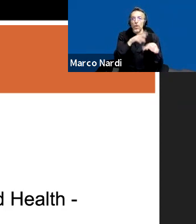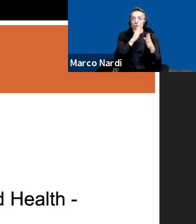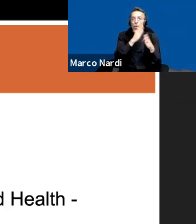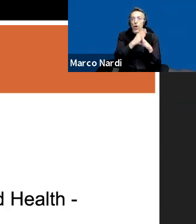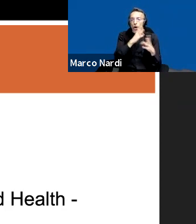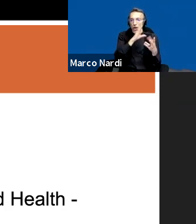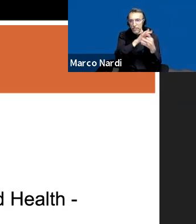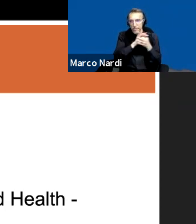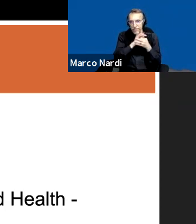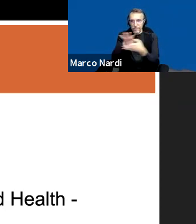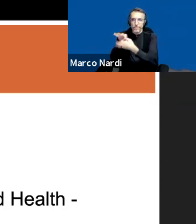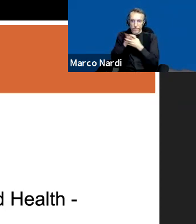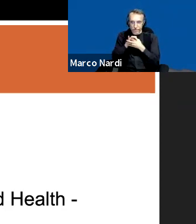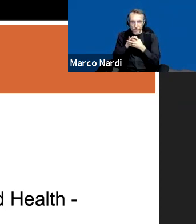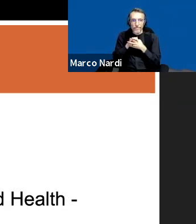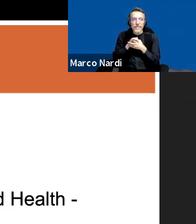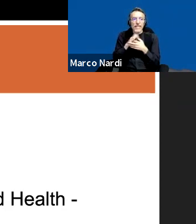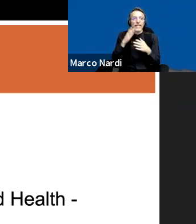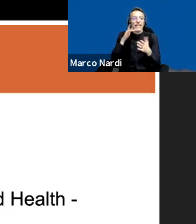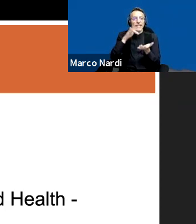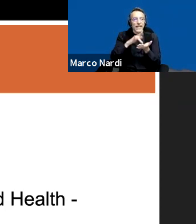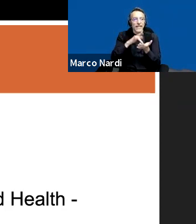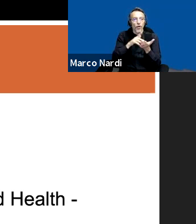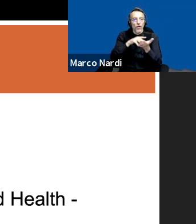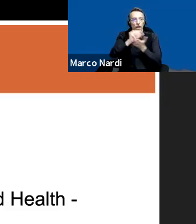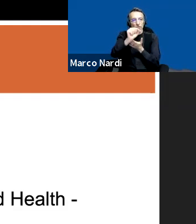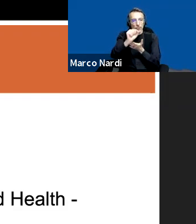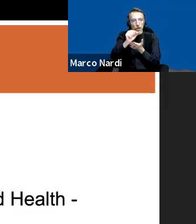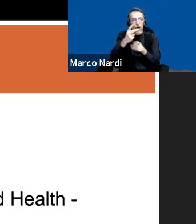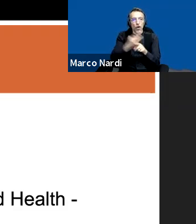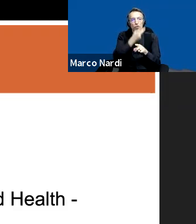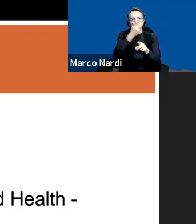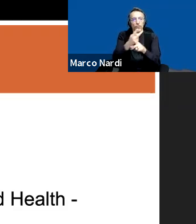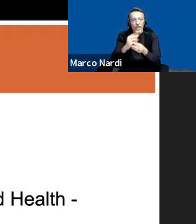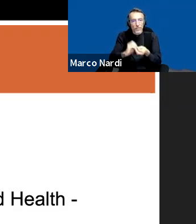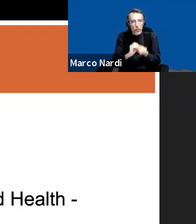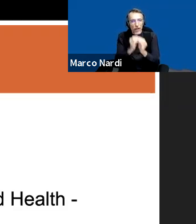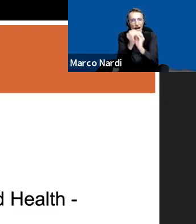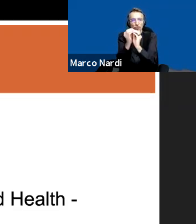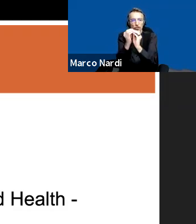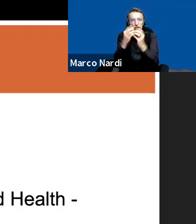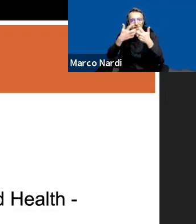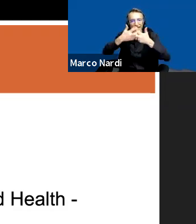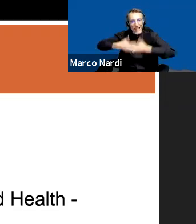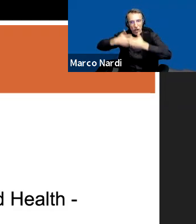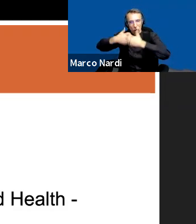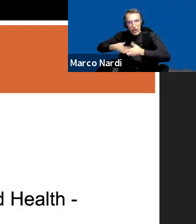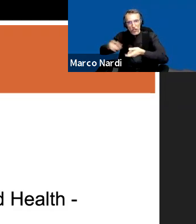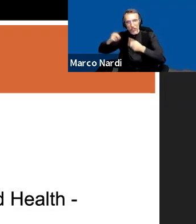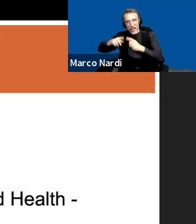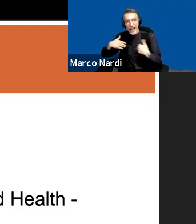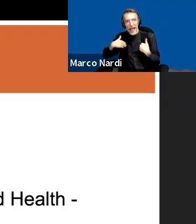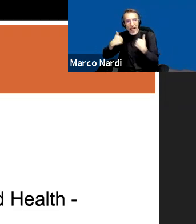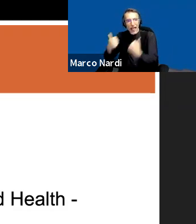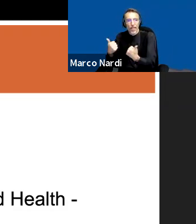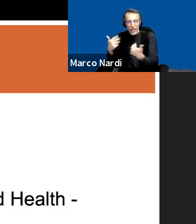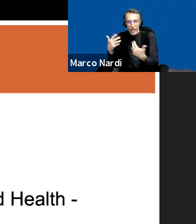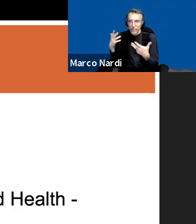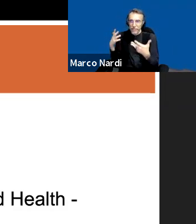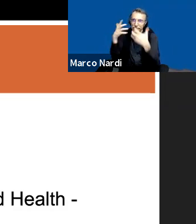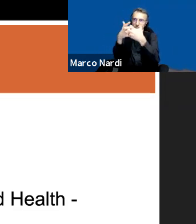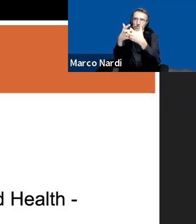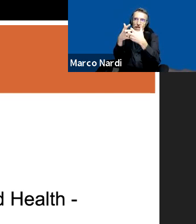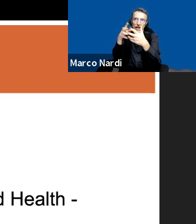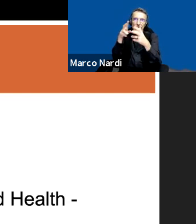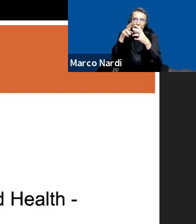the Centre on Cultures of Reproduction, Technologies and Health has engaged nationally and